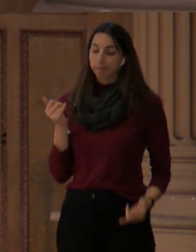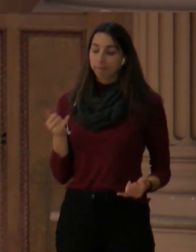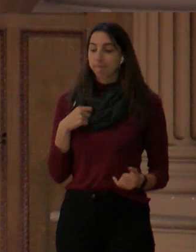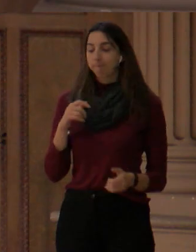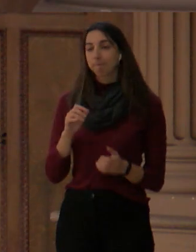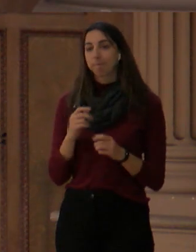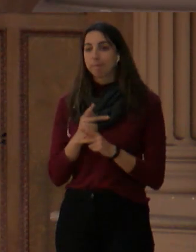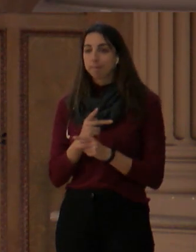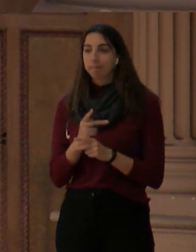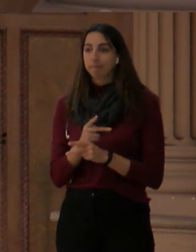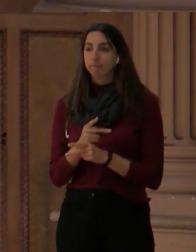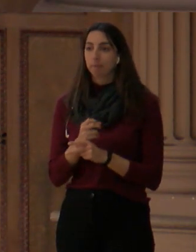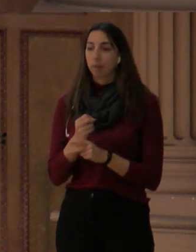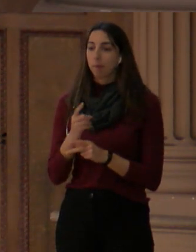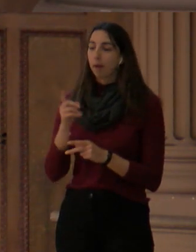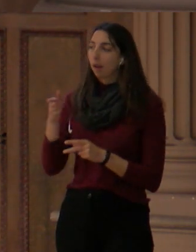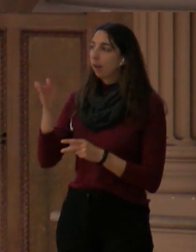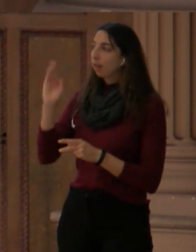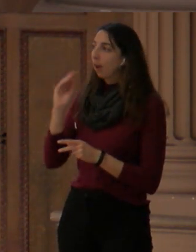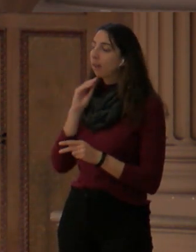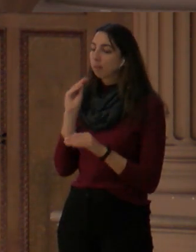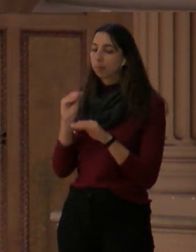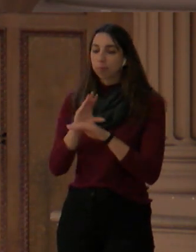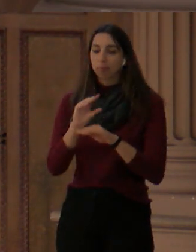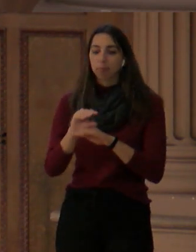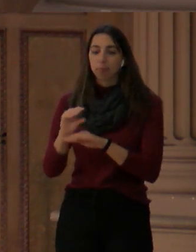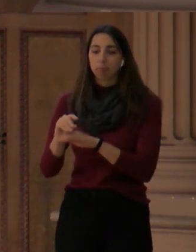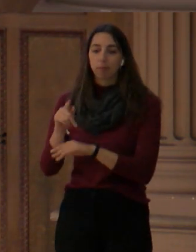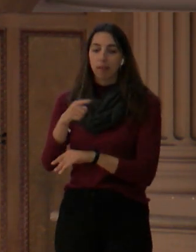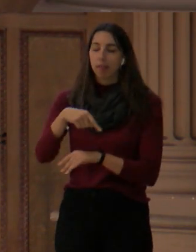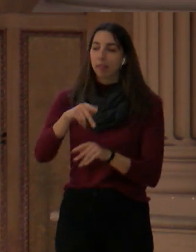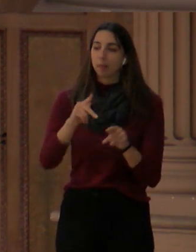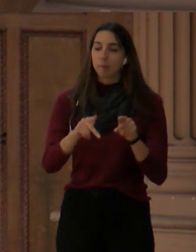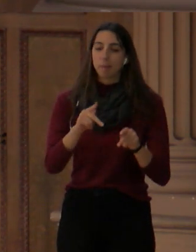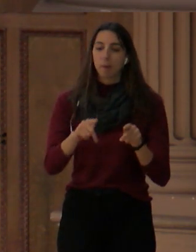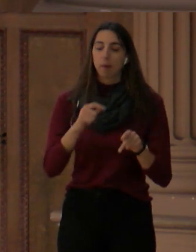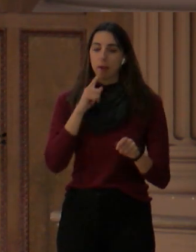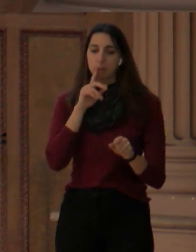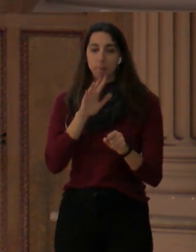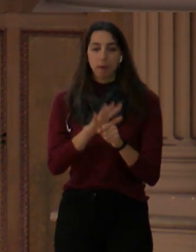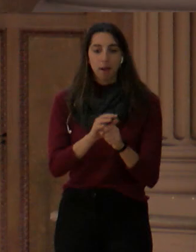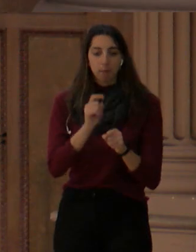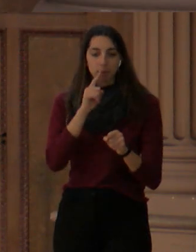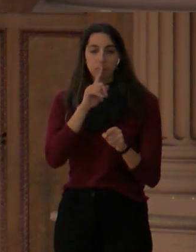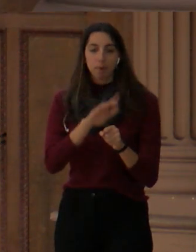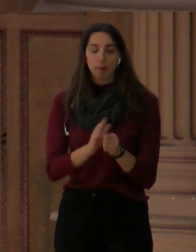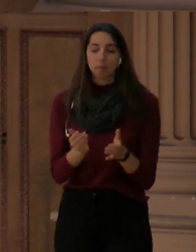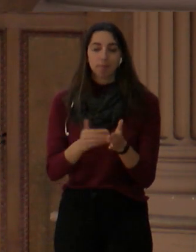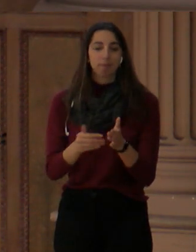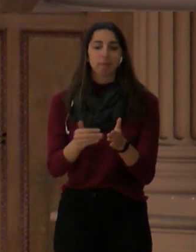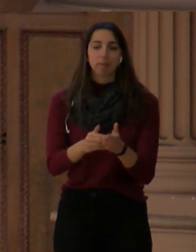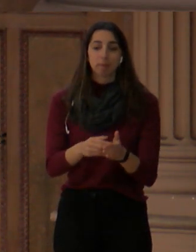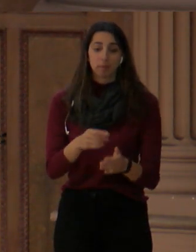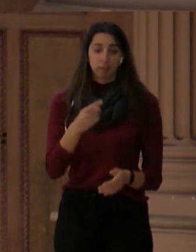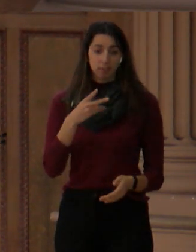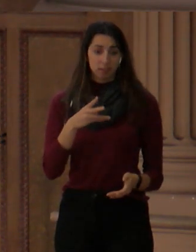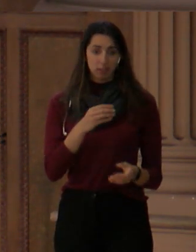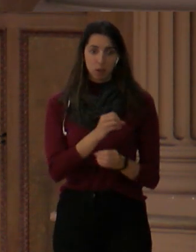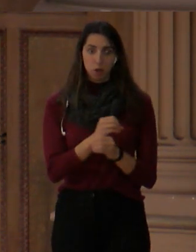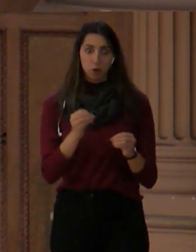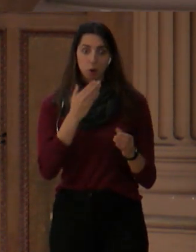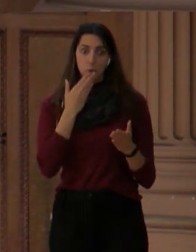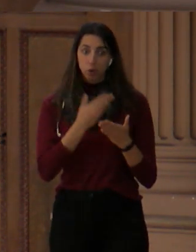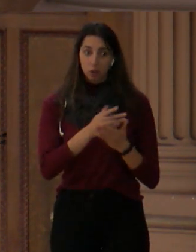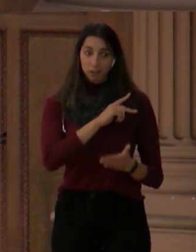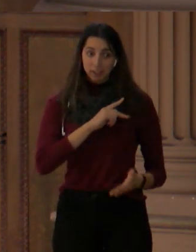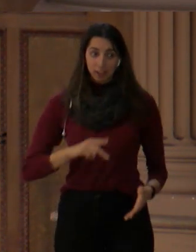But God keeps speaking to these jaded people. He keeps making promises. He says, you see how no good king is coming from you? You see how